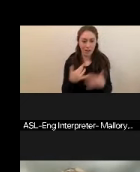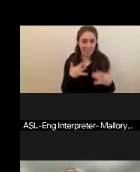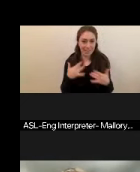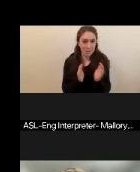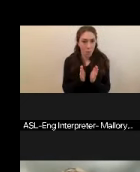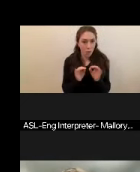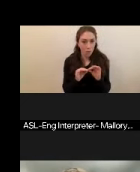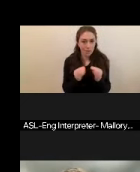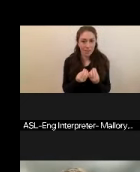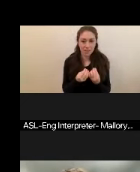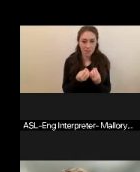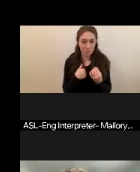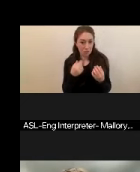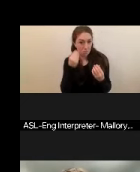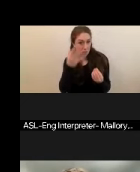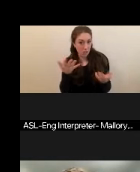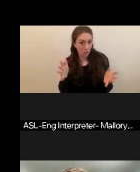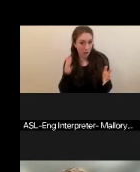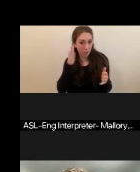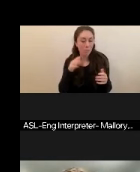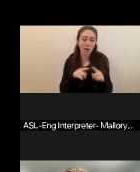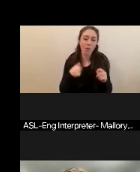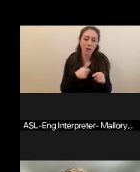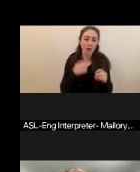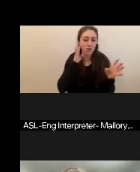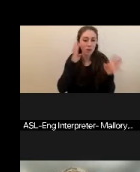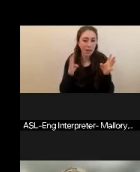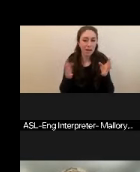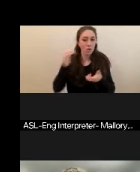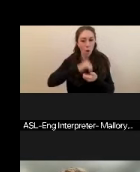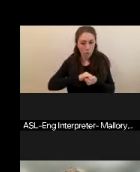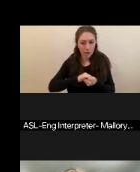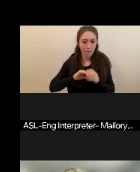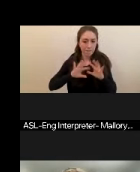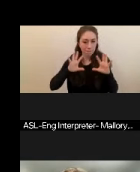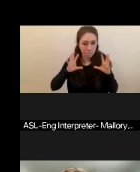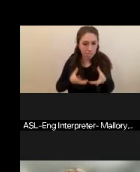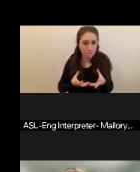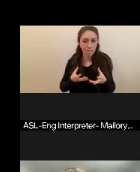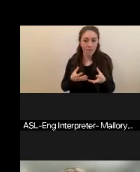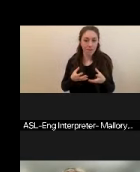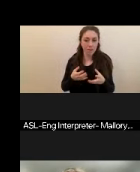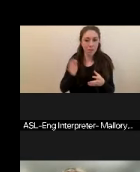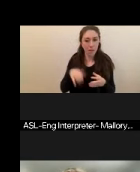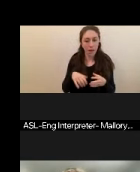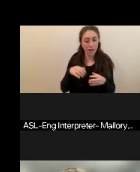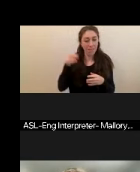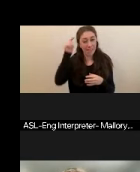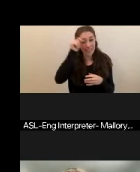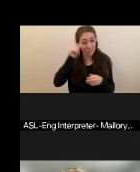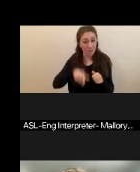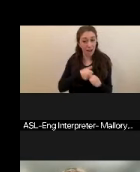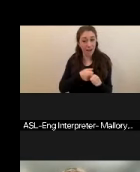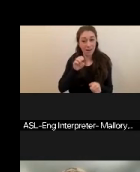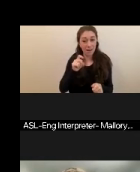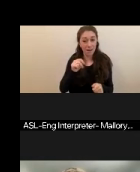I don't know if we've mentioned this already, but we are a creative cooperative. We're a worker-owned cooperative. So part of the ethos behind ENTRE is